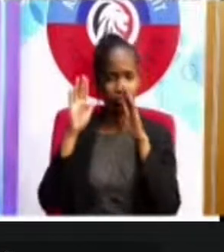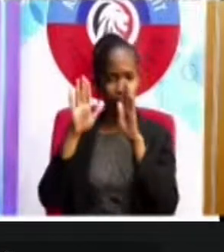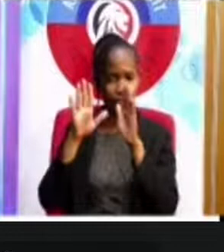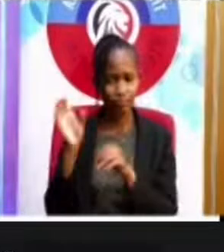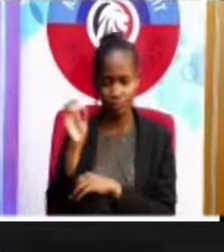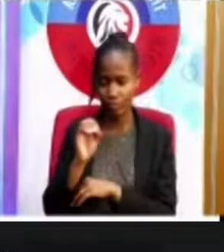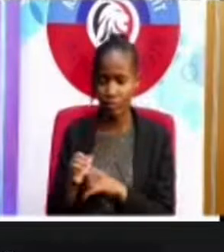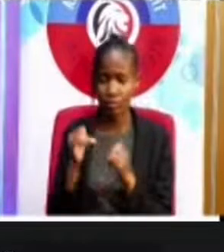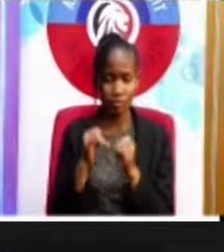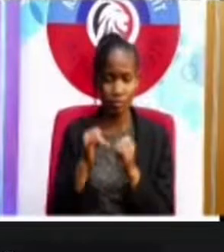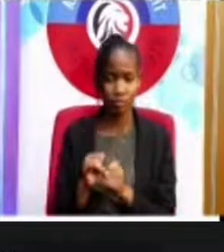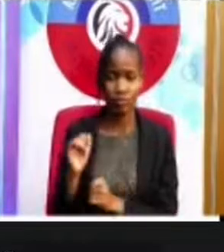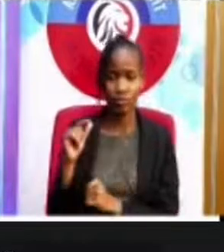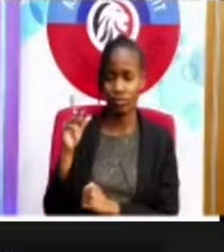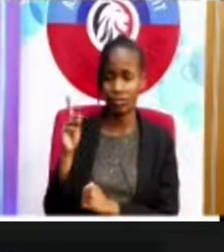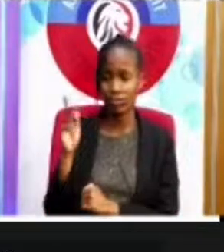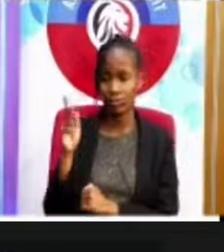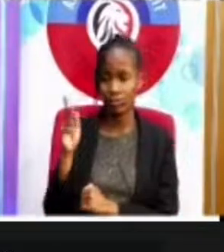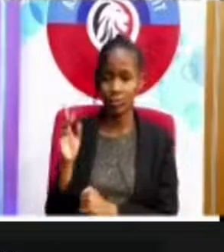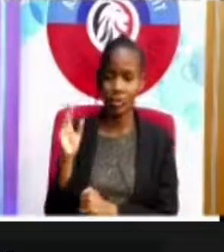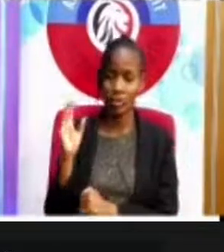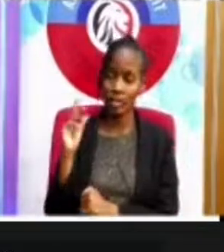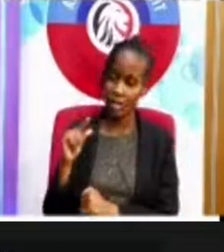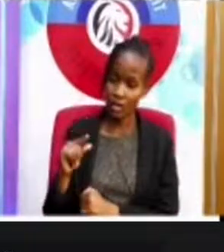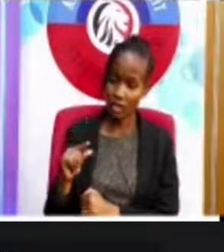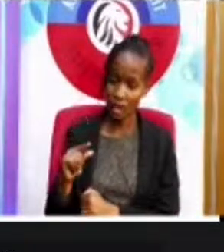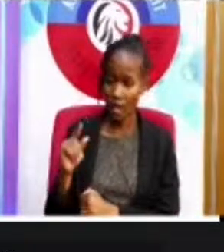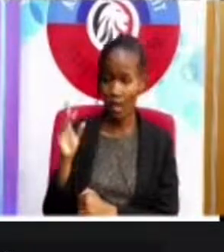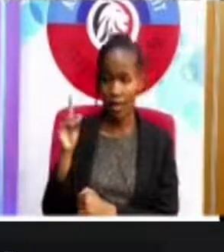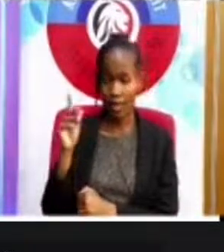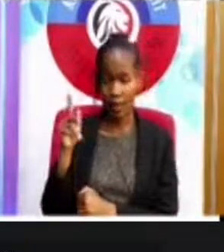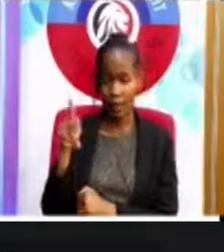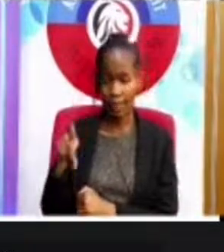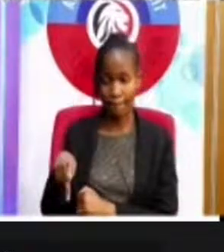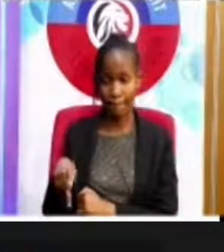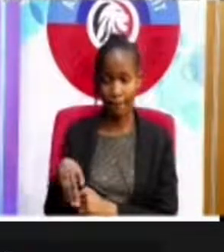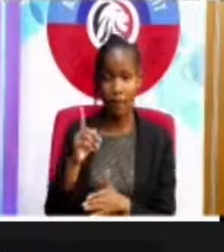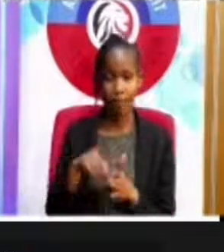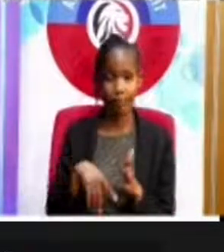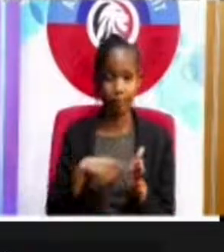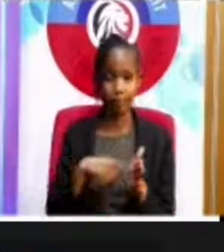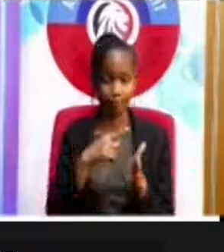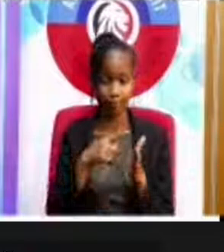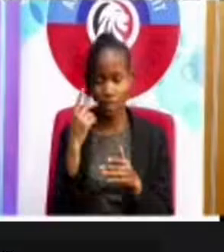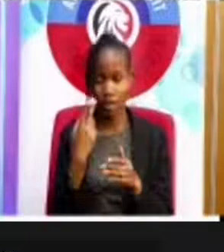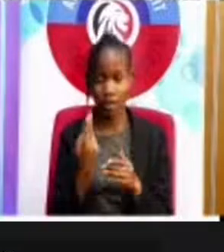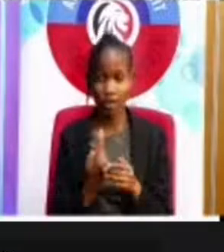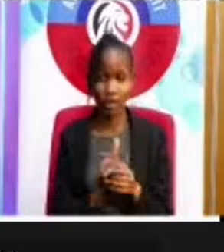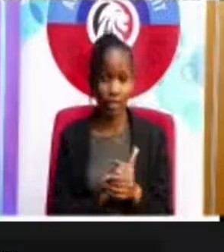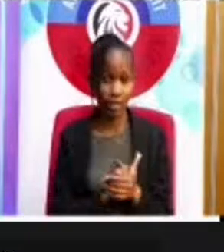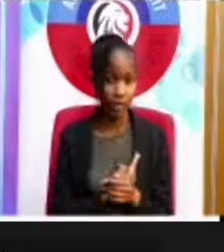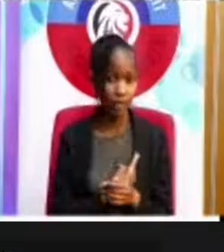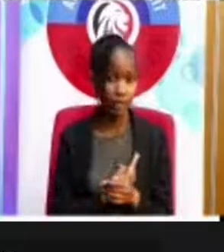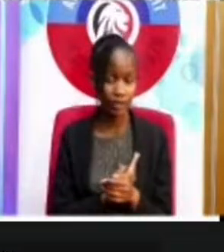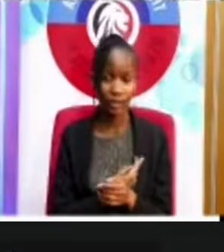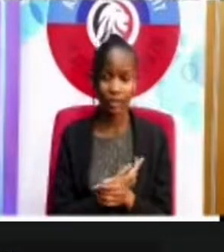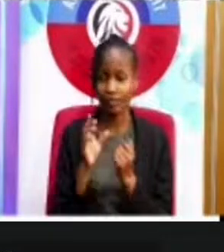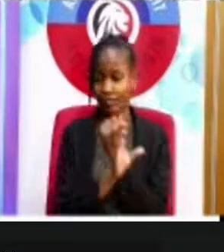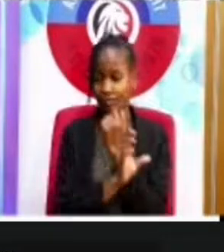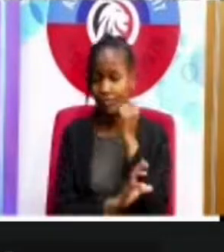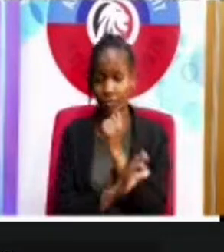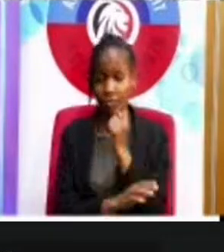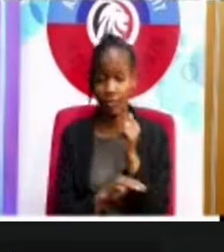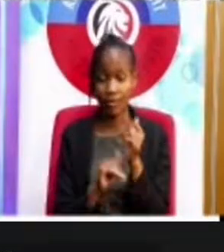do to encourage investment, manufacturing for us, the countries that are not yet